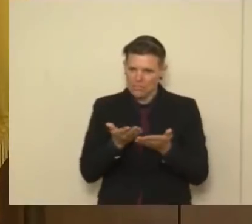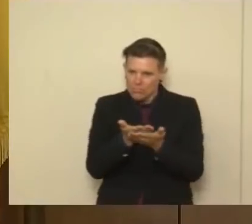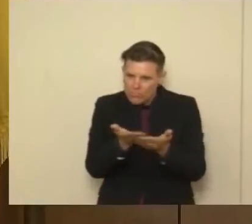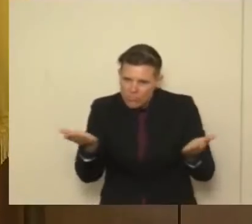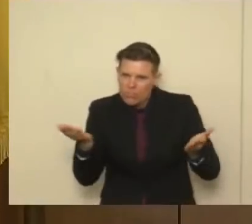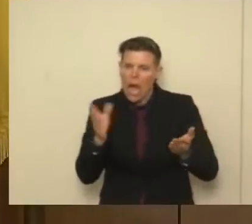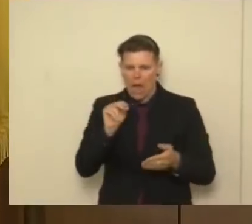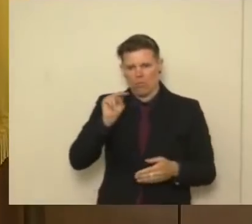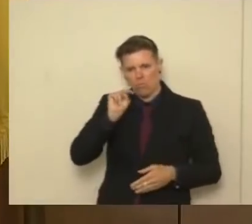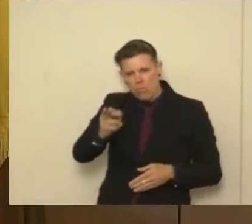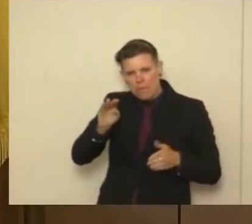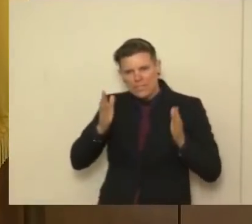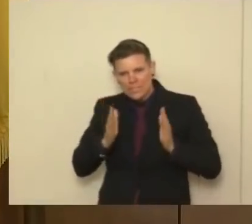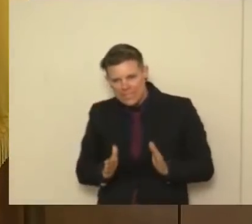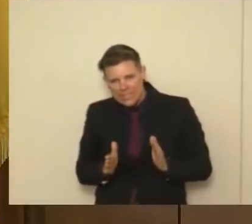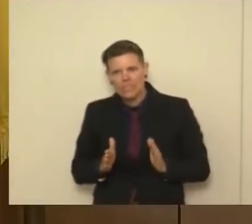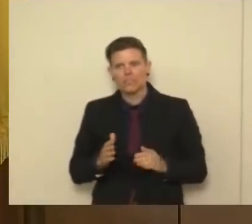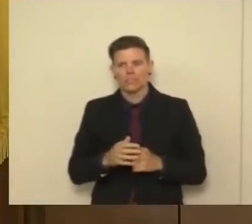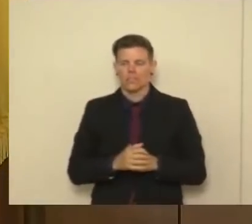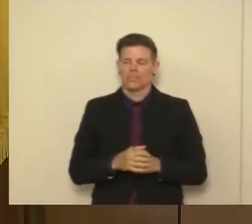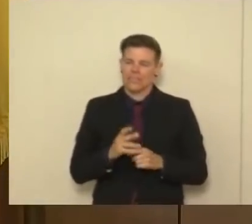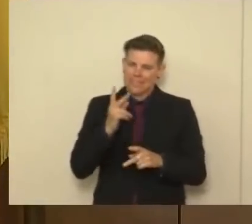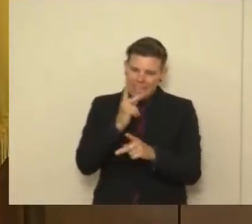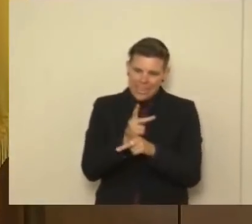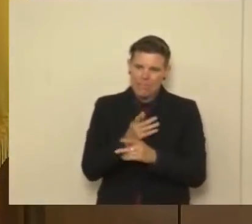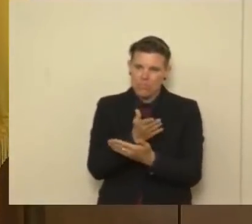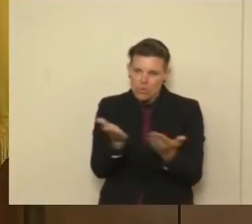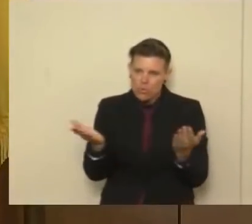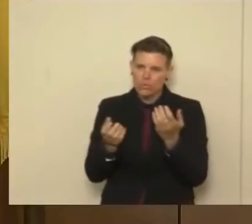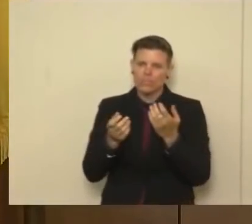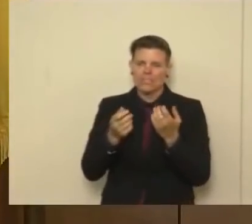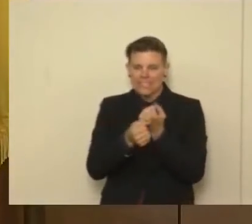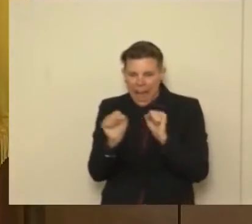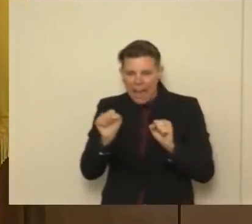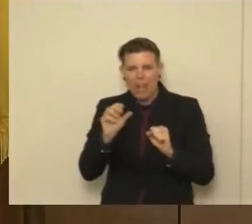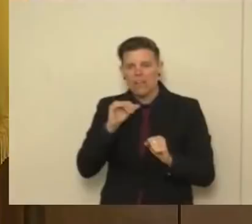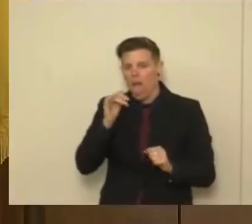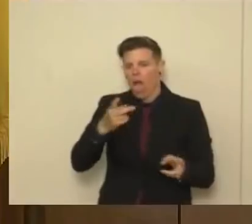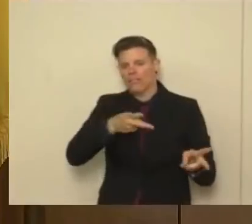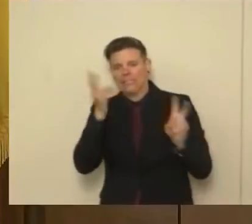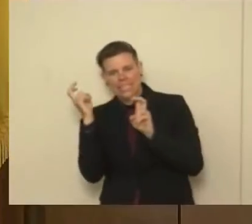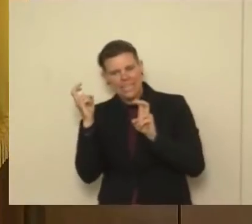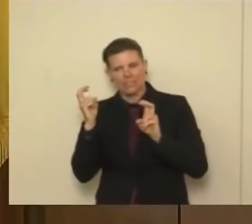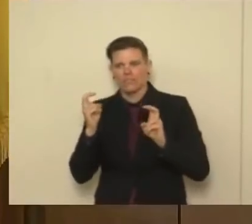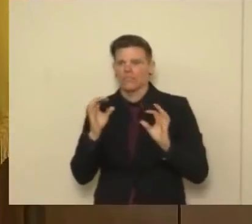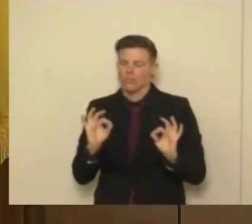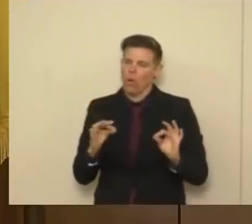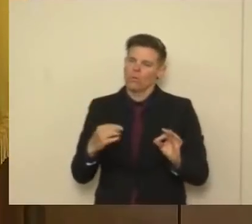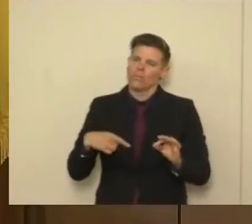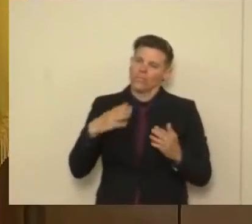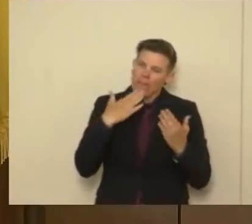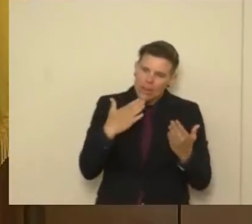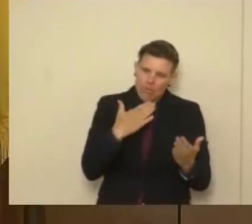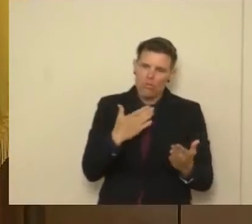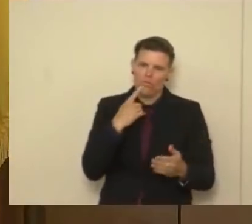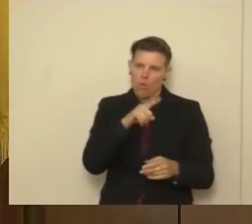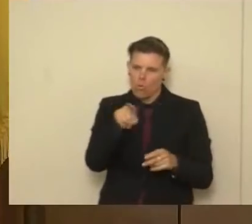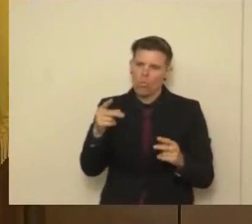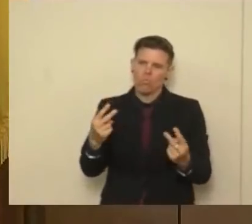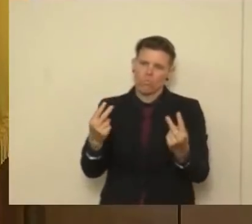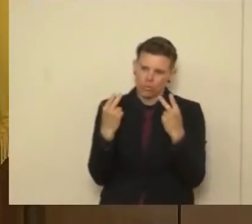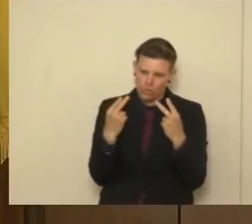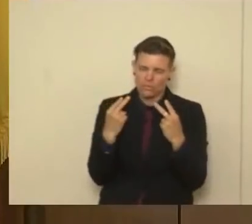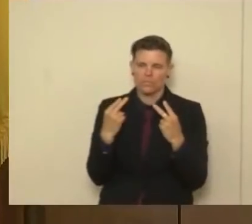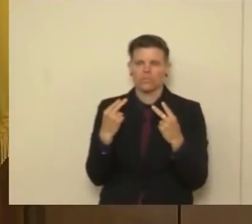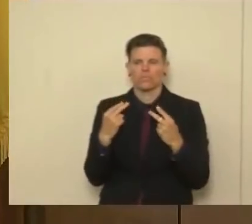do everything in my power to keep you from getting sick and to save as many lives as we can. Thank you very much for tuning in. I do want you